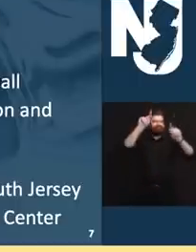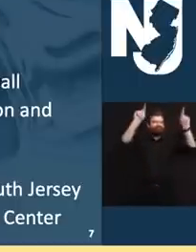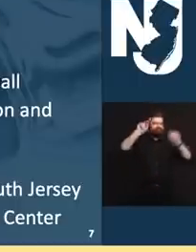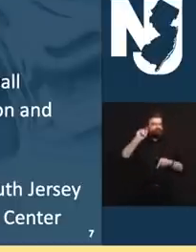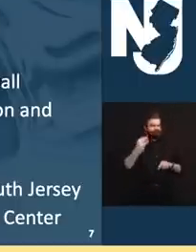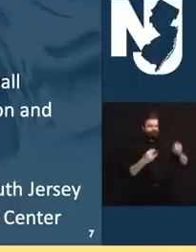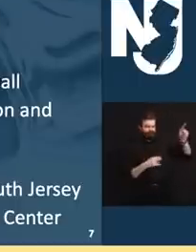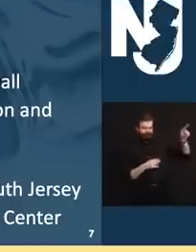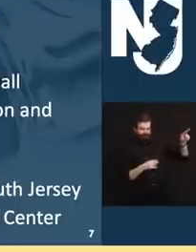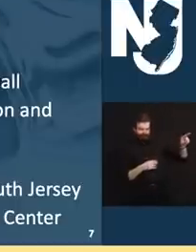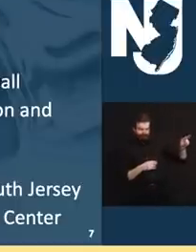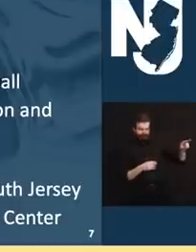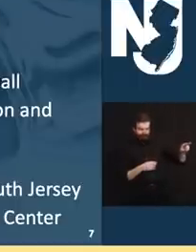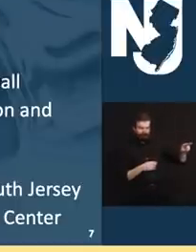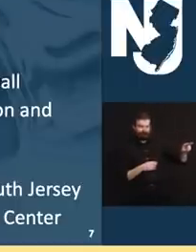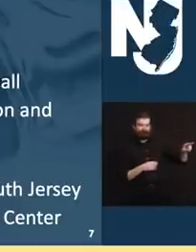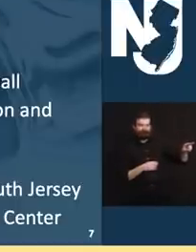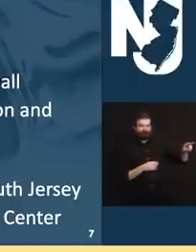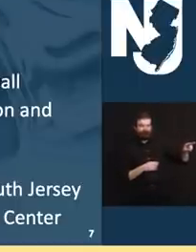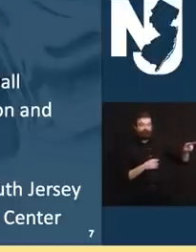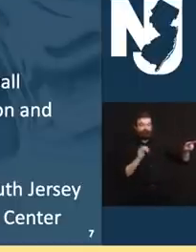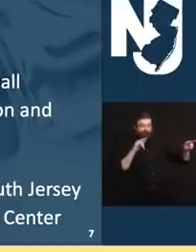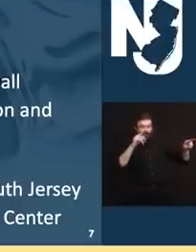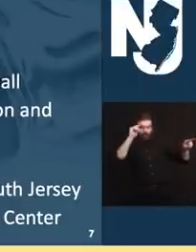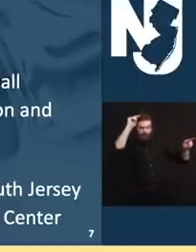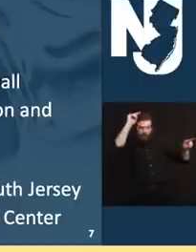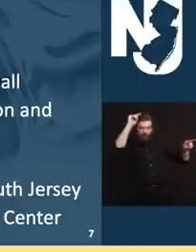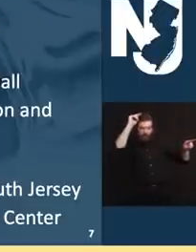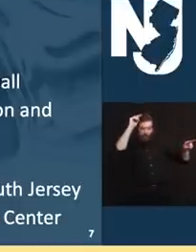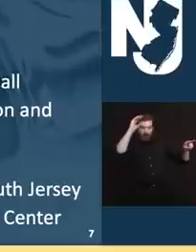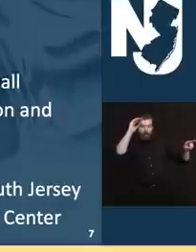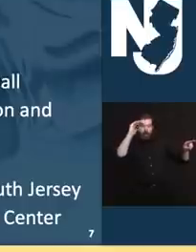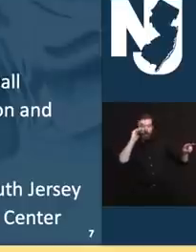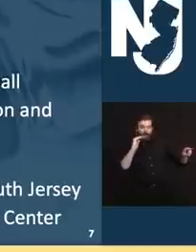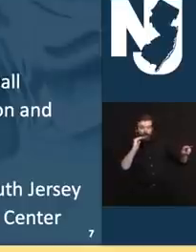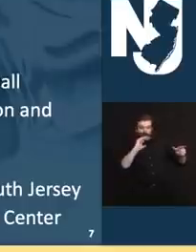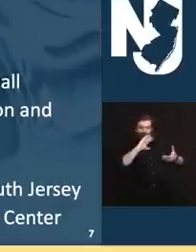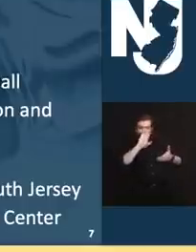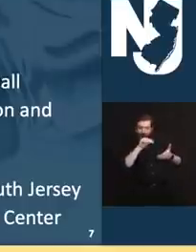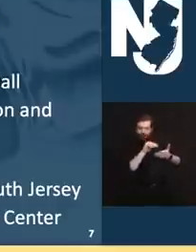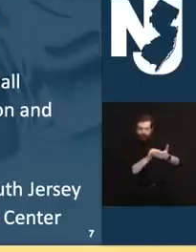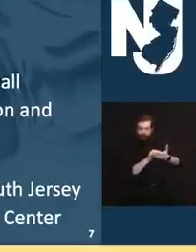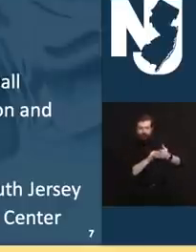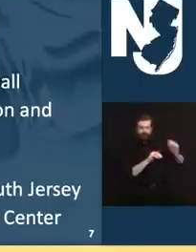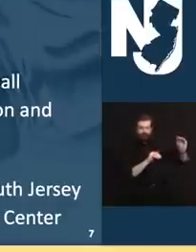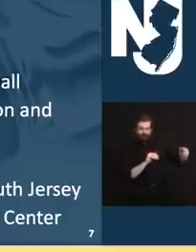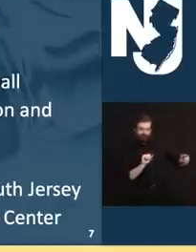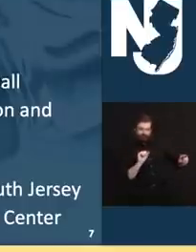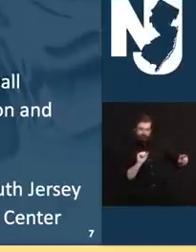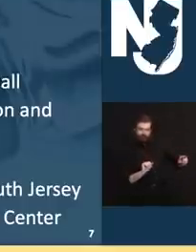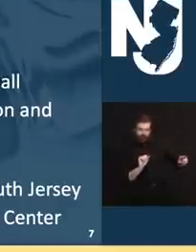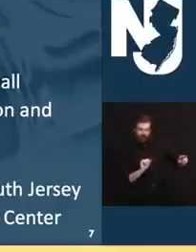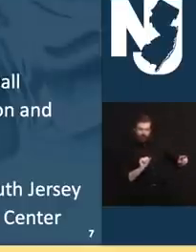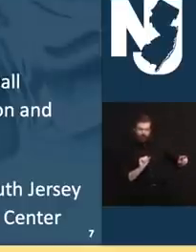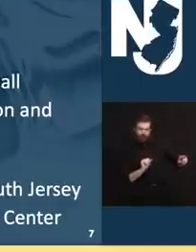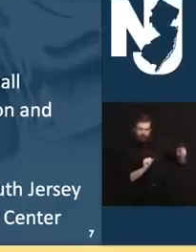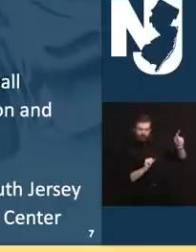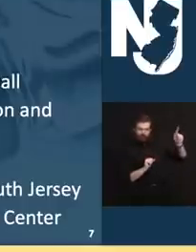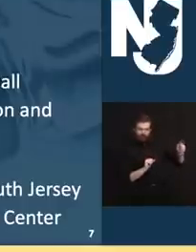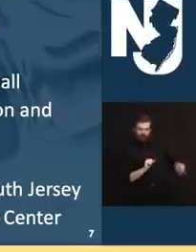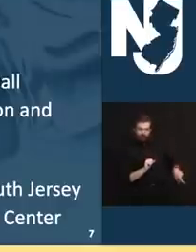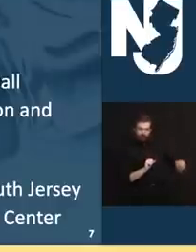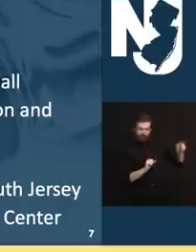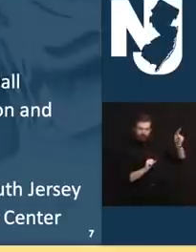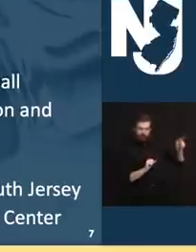in Middlesex County at the New Jersey Convention and Exposition Center, at the Moorestown Mall in Burlington County,